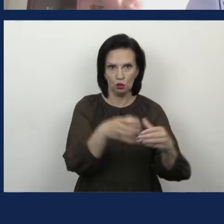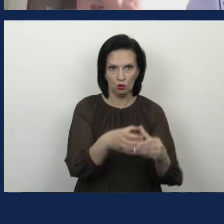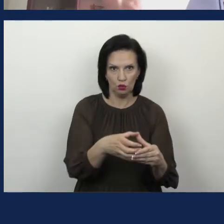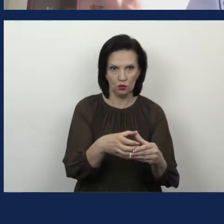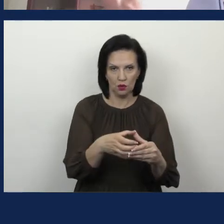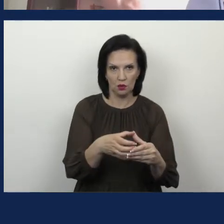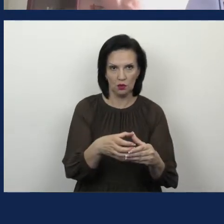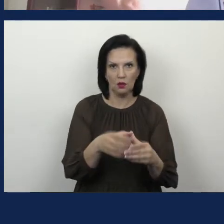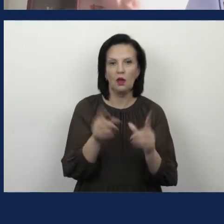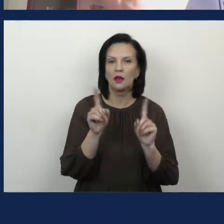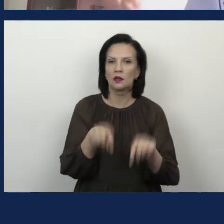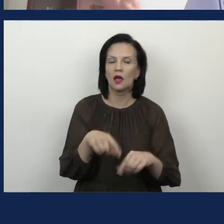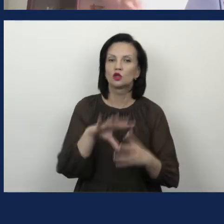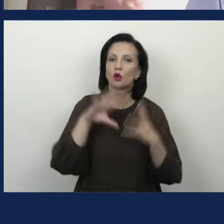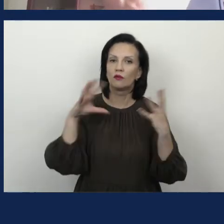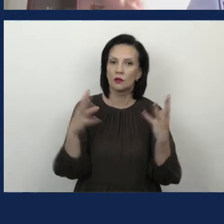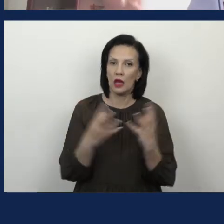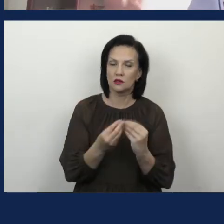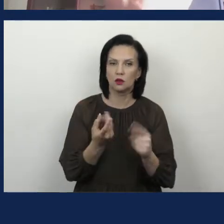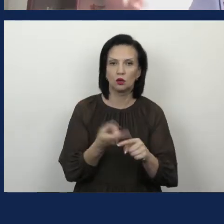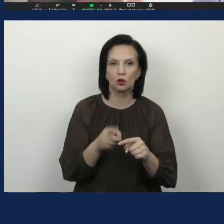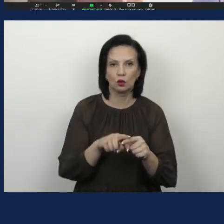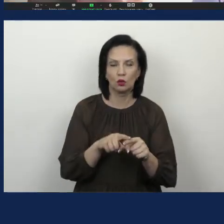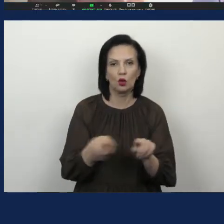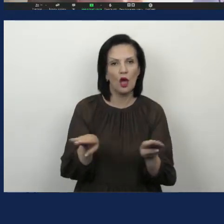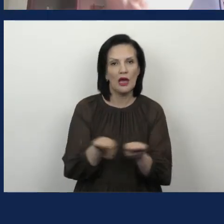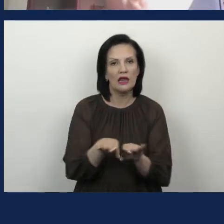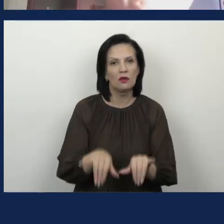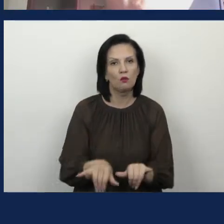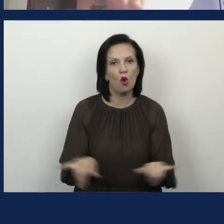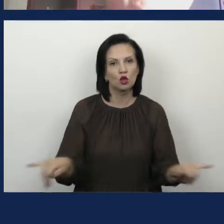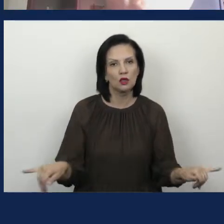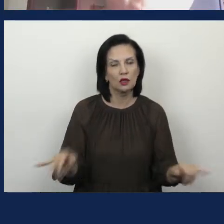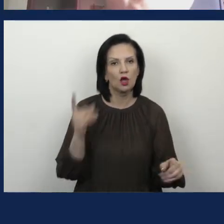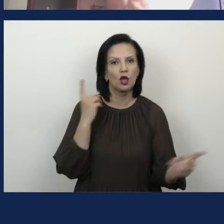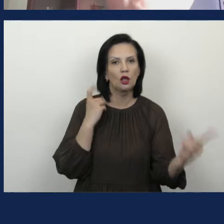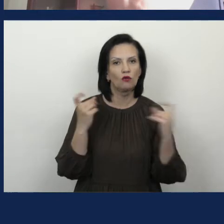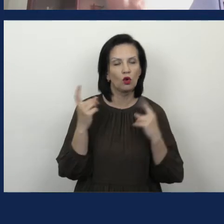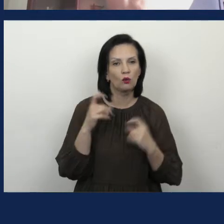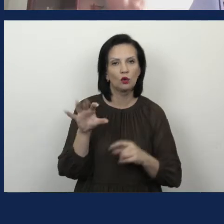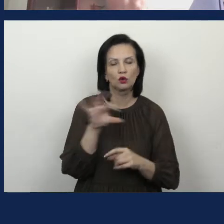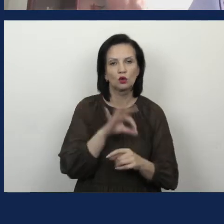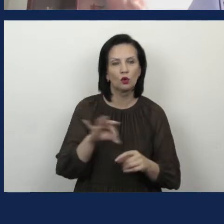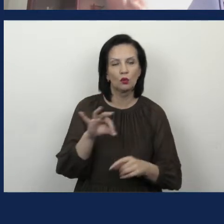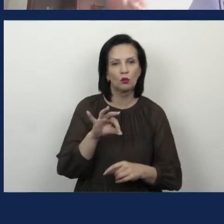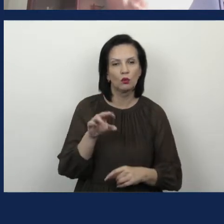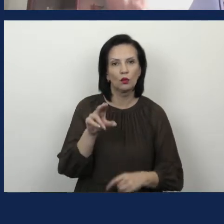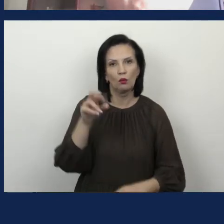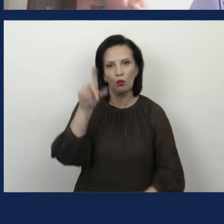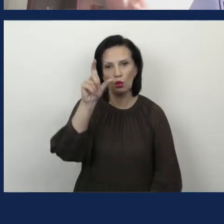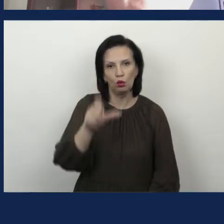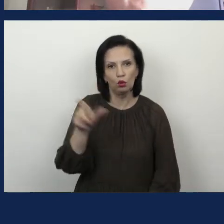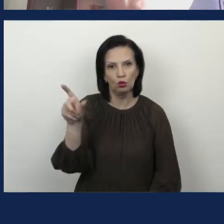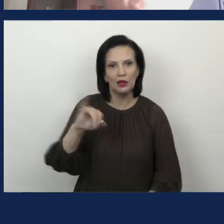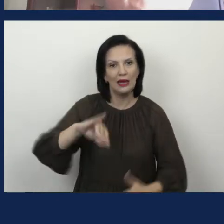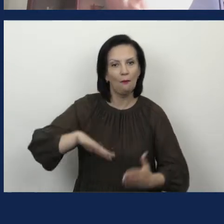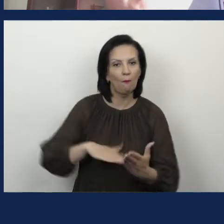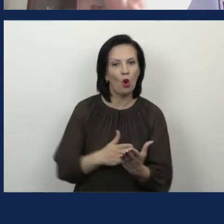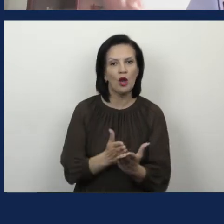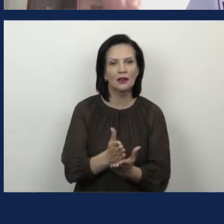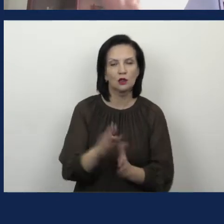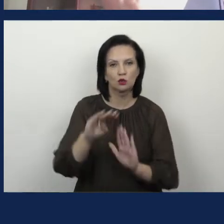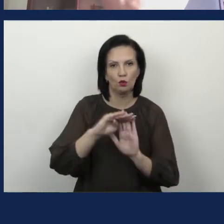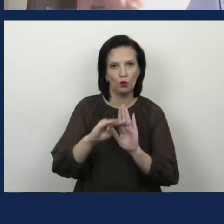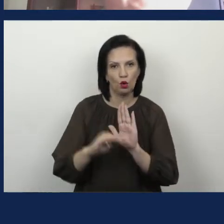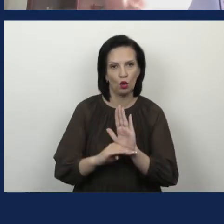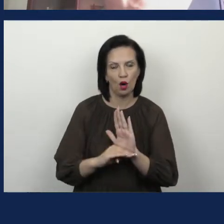in effect, diminishing the dissemination of information on the views and political program